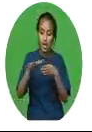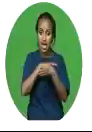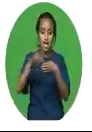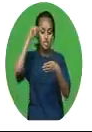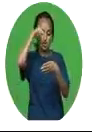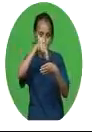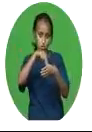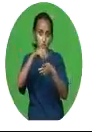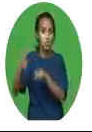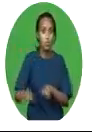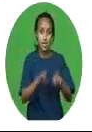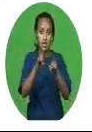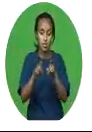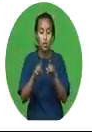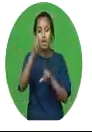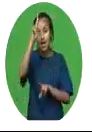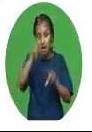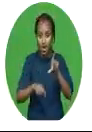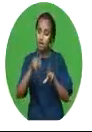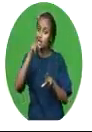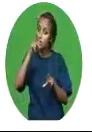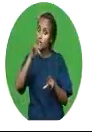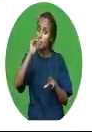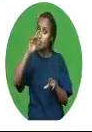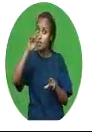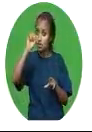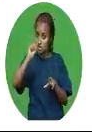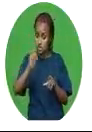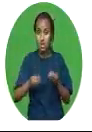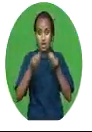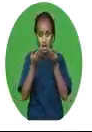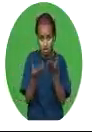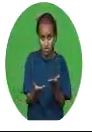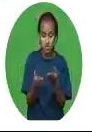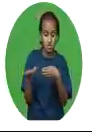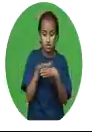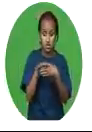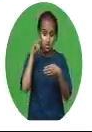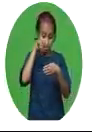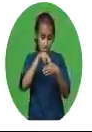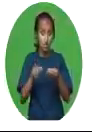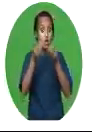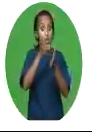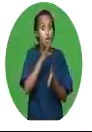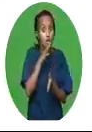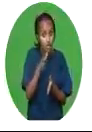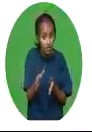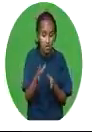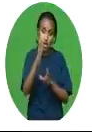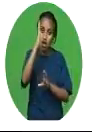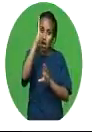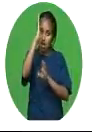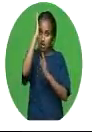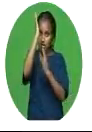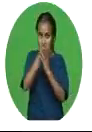method. When a line pierces a given oblique plane and an edge view is not given, a cutting plane may be